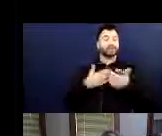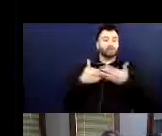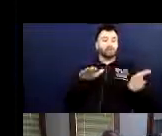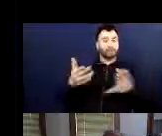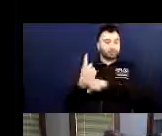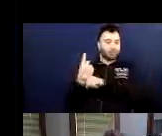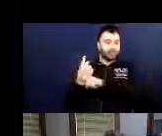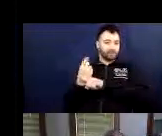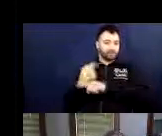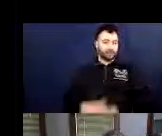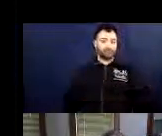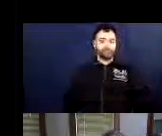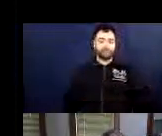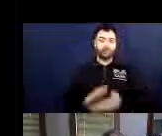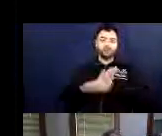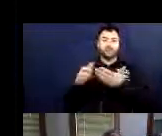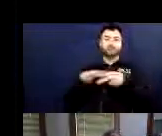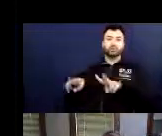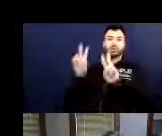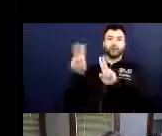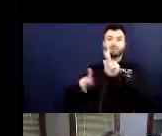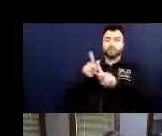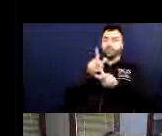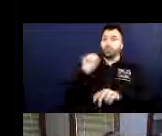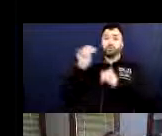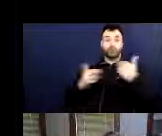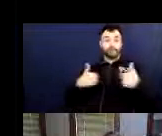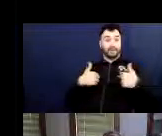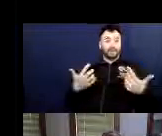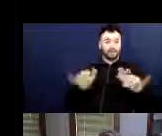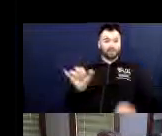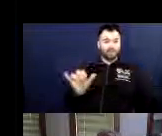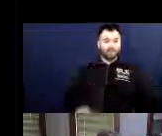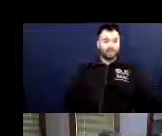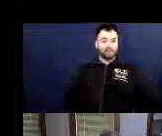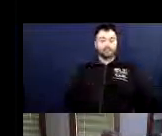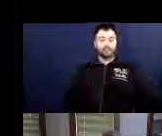are even older than I am by a significant amount. I like to